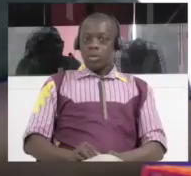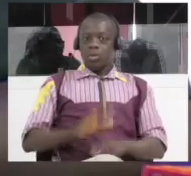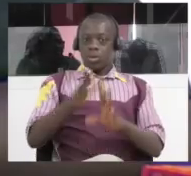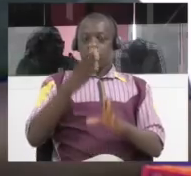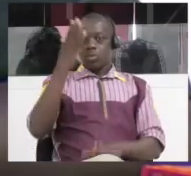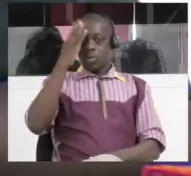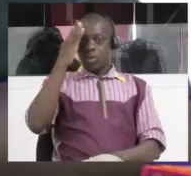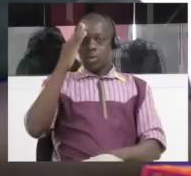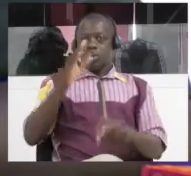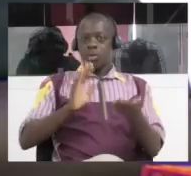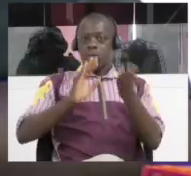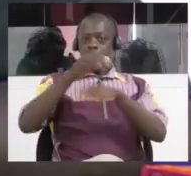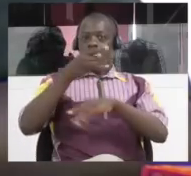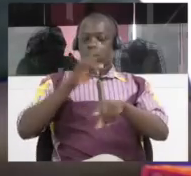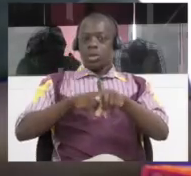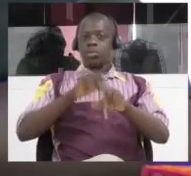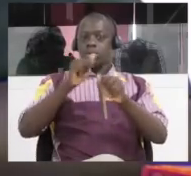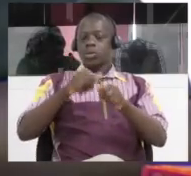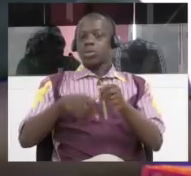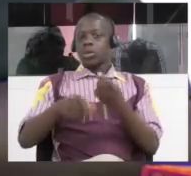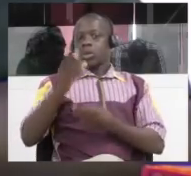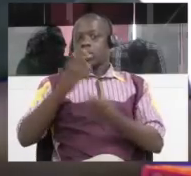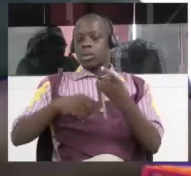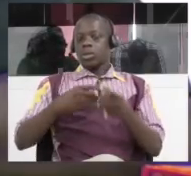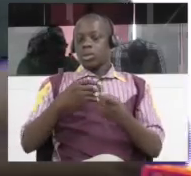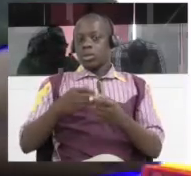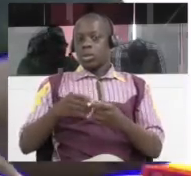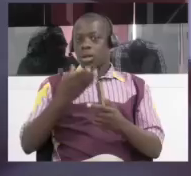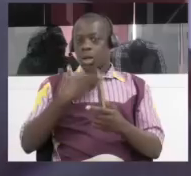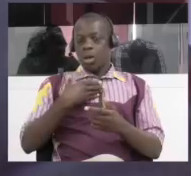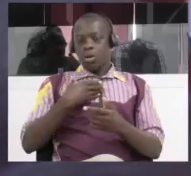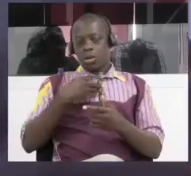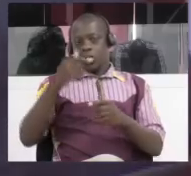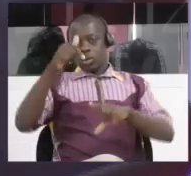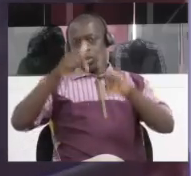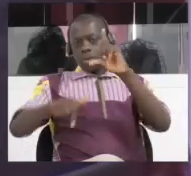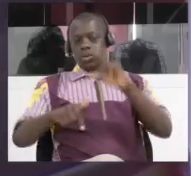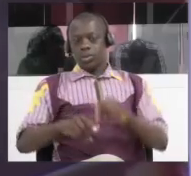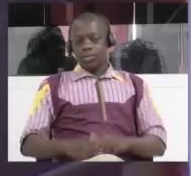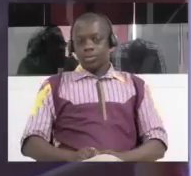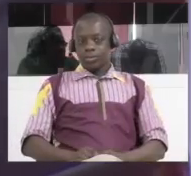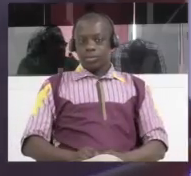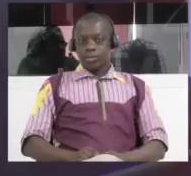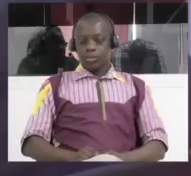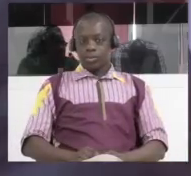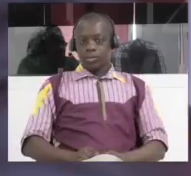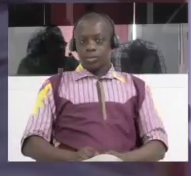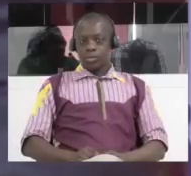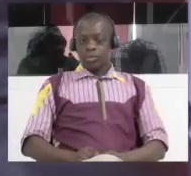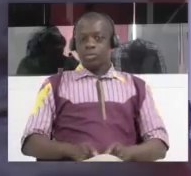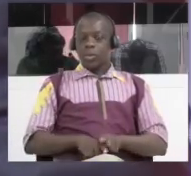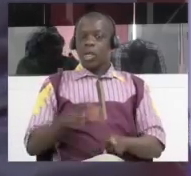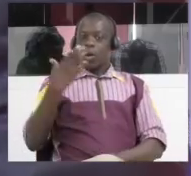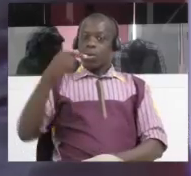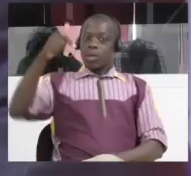time, well, we could also attain such things. How about the ability of the Nigerian troops